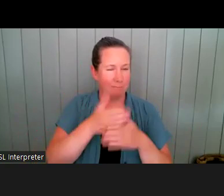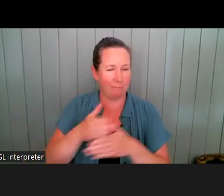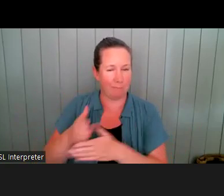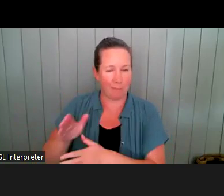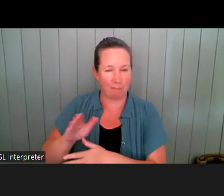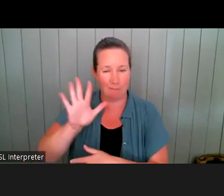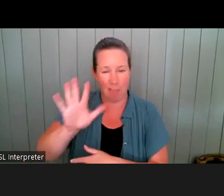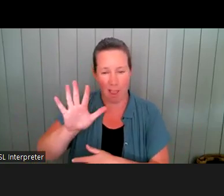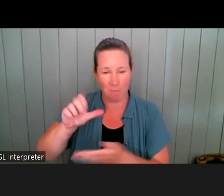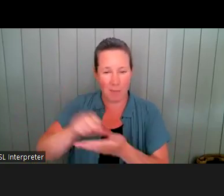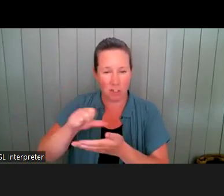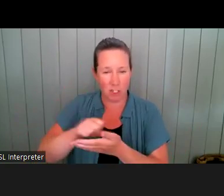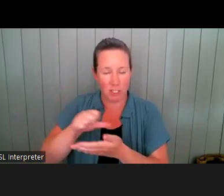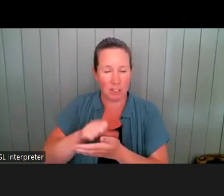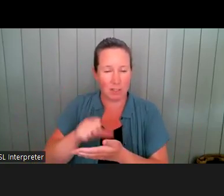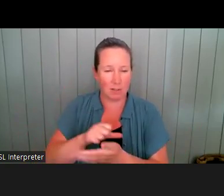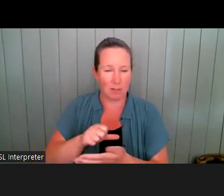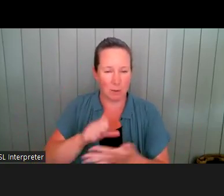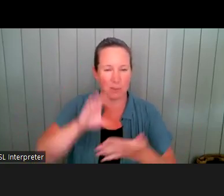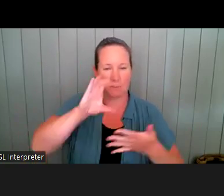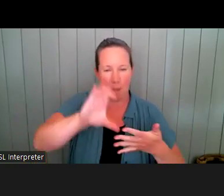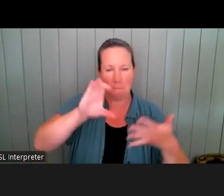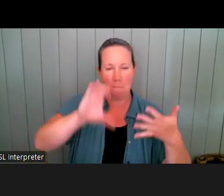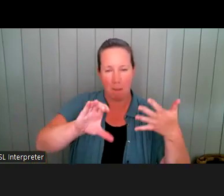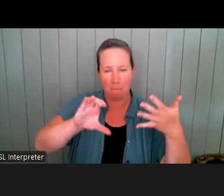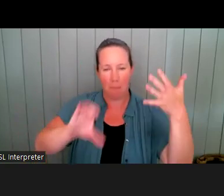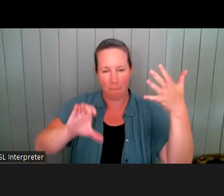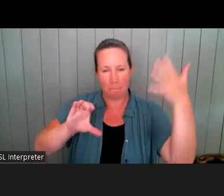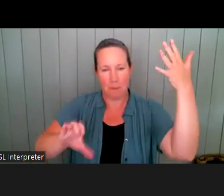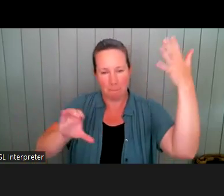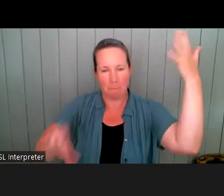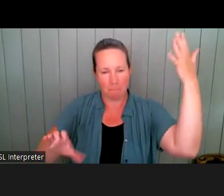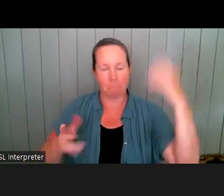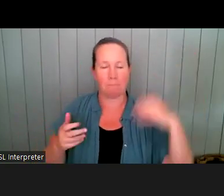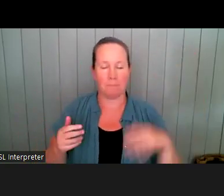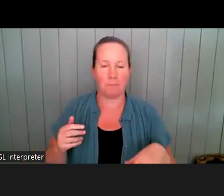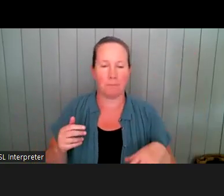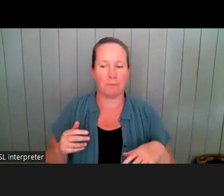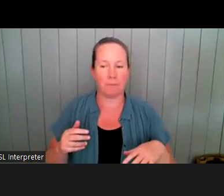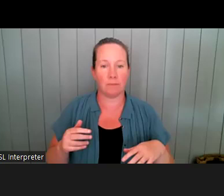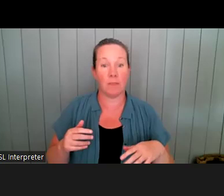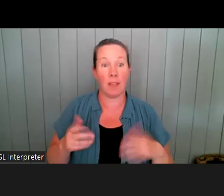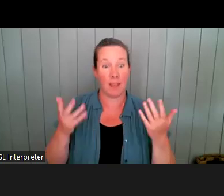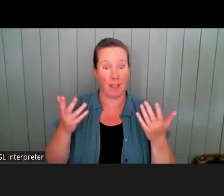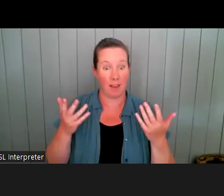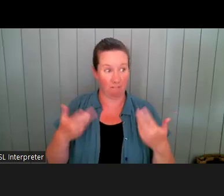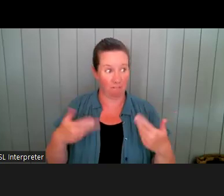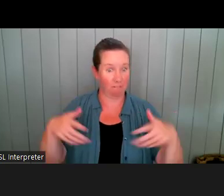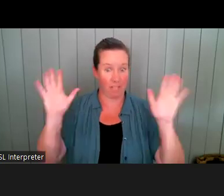the first set, then you hit the next button and you go. And once you actually get to the end of